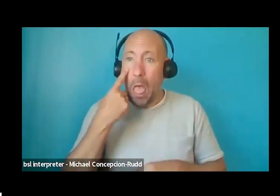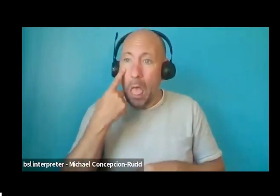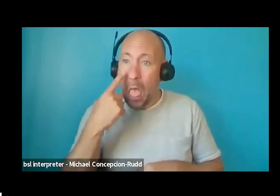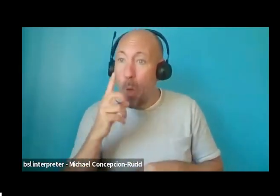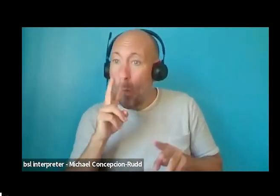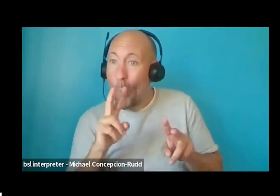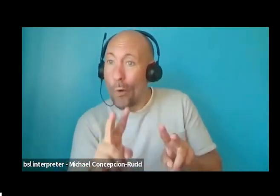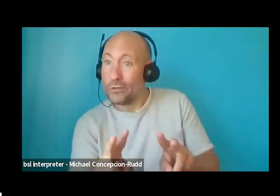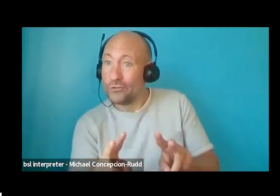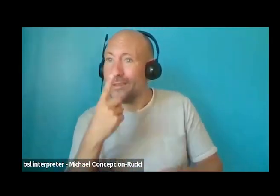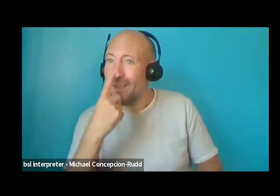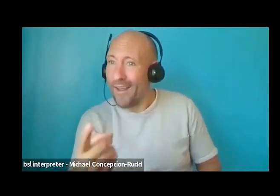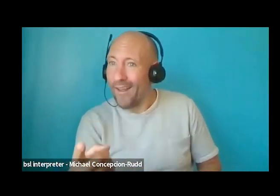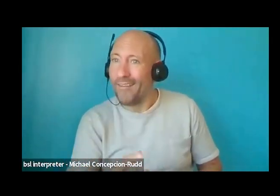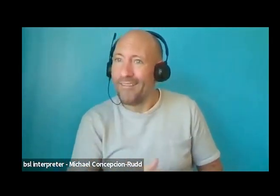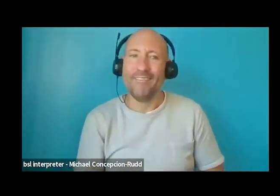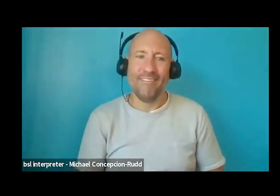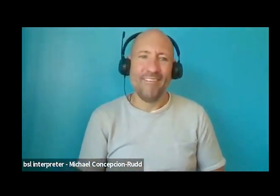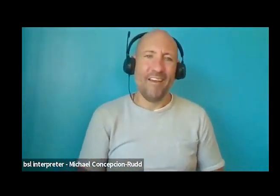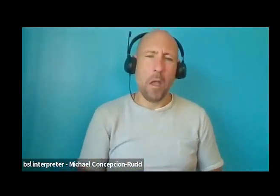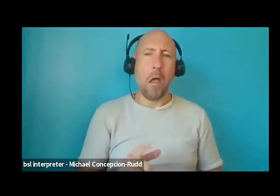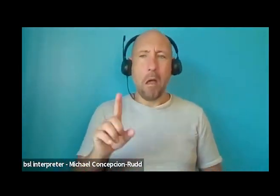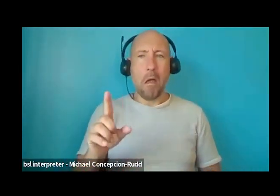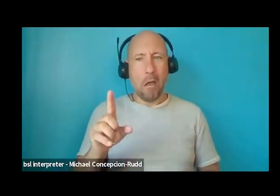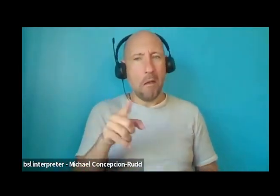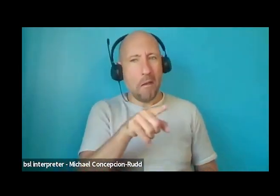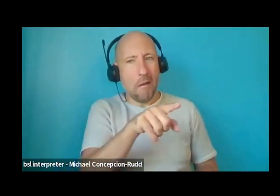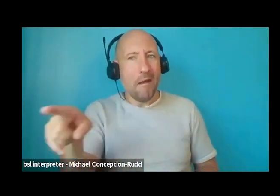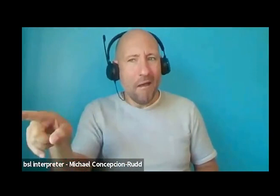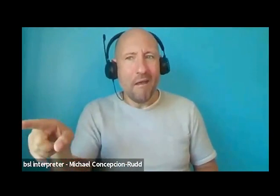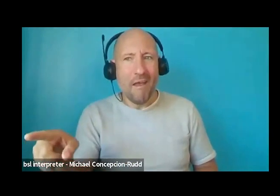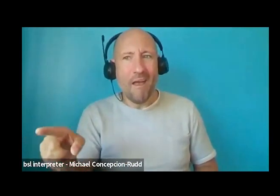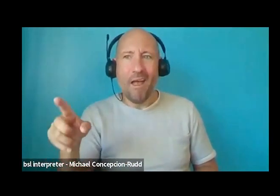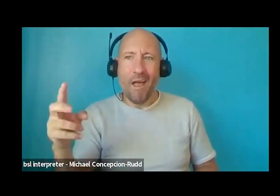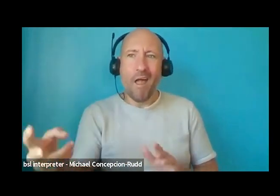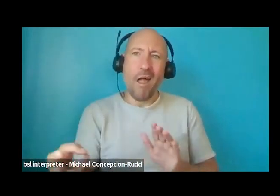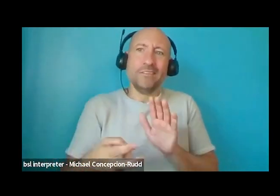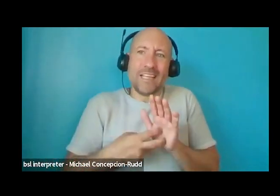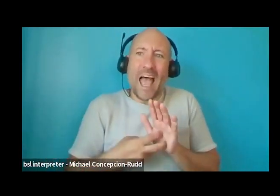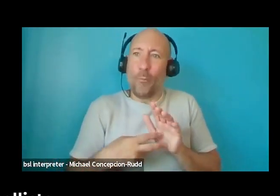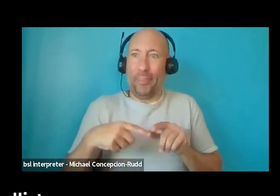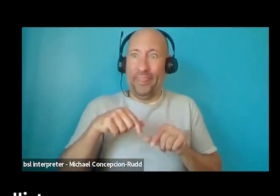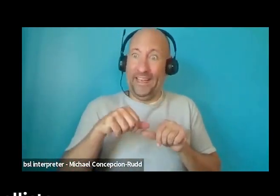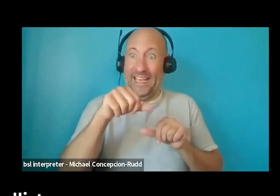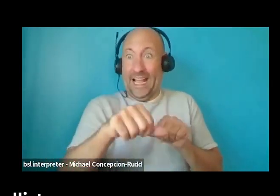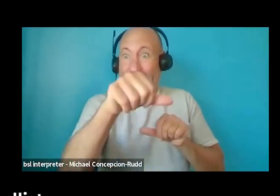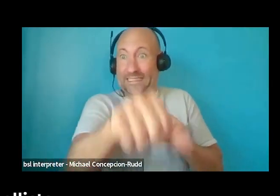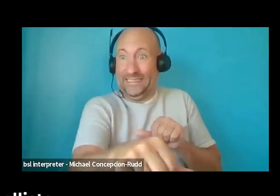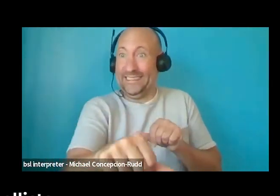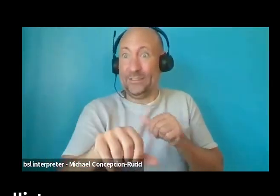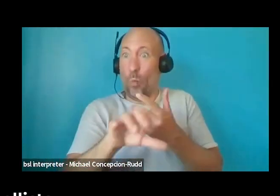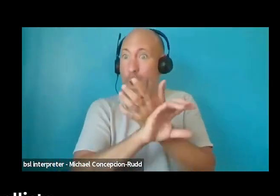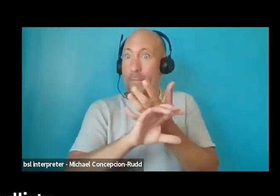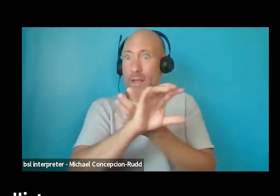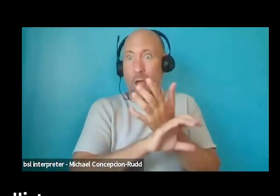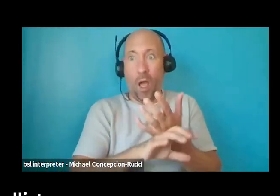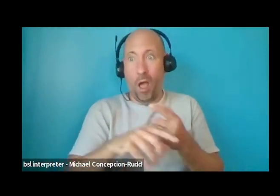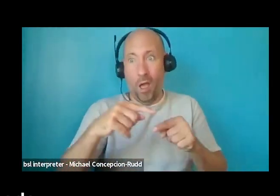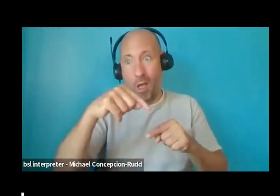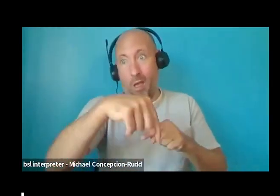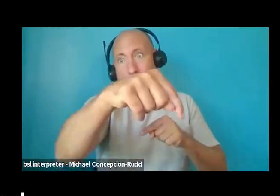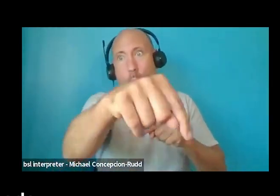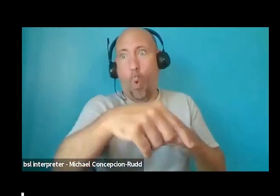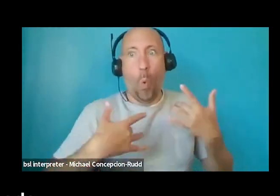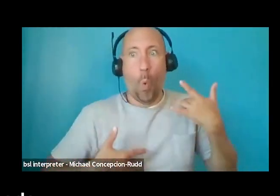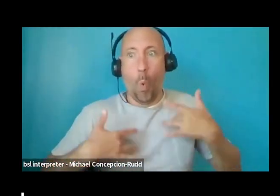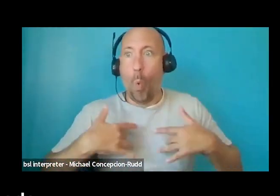to watch back. But I encourage you to sign up to the next 2. We have some really interesting panelists